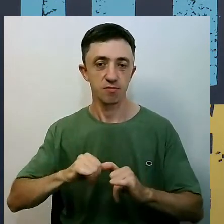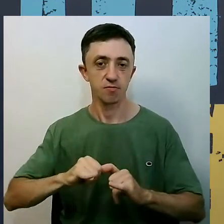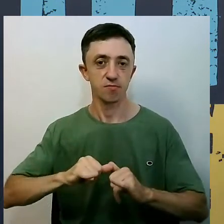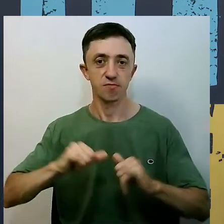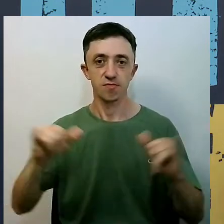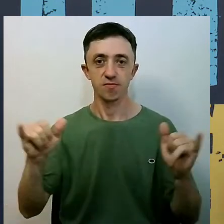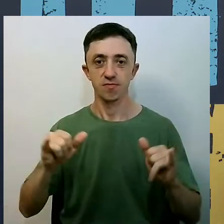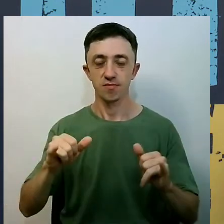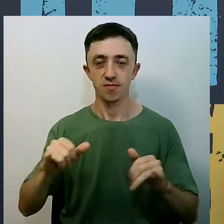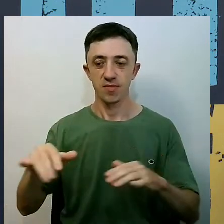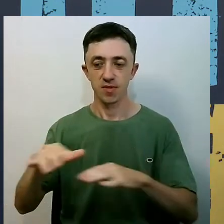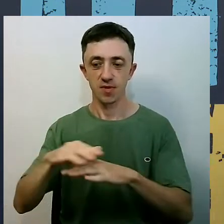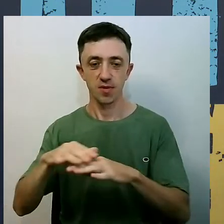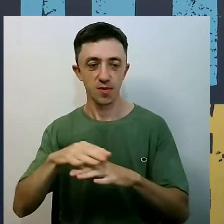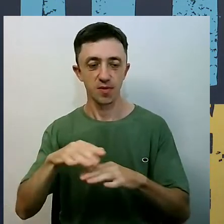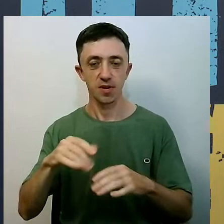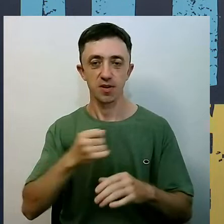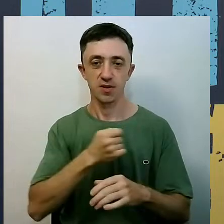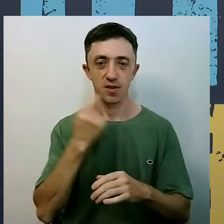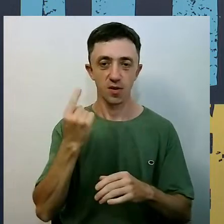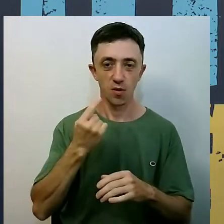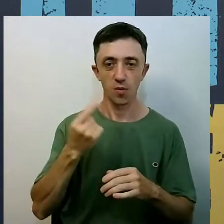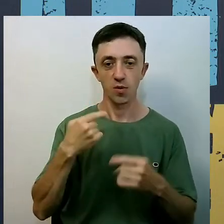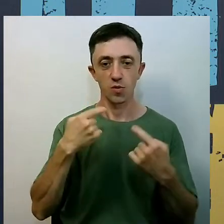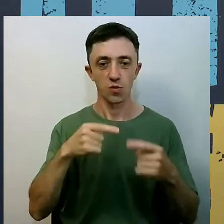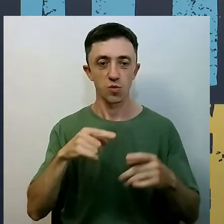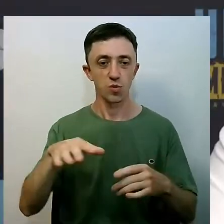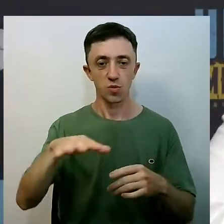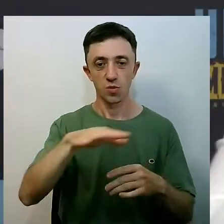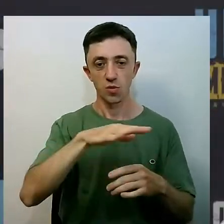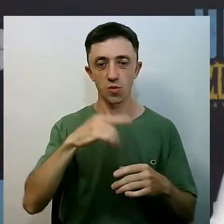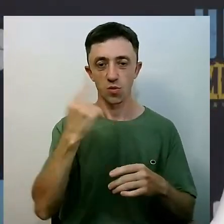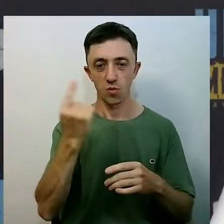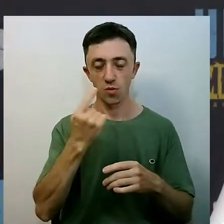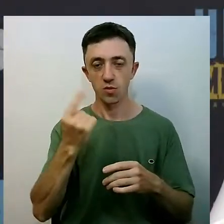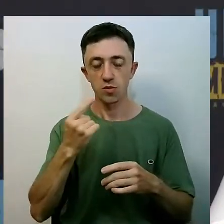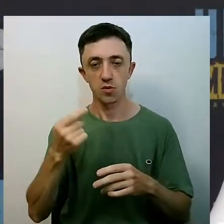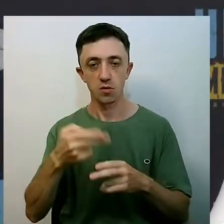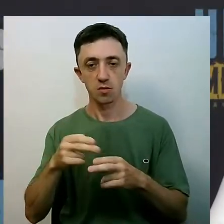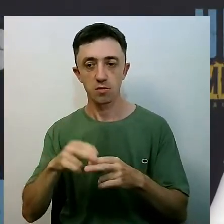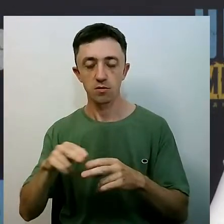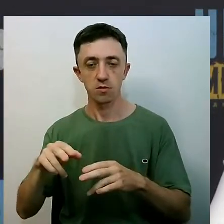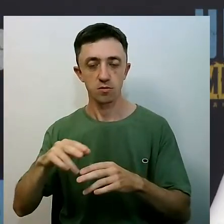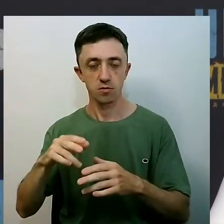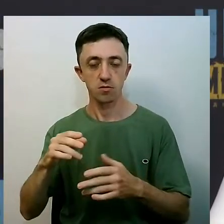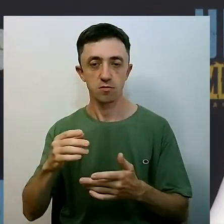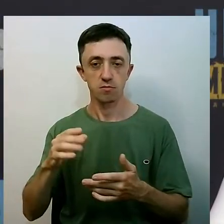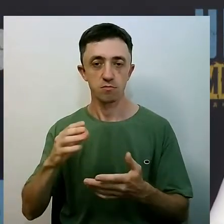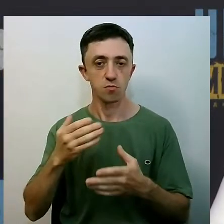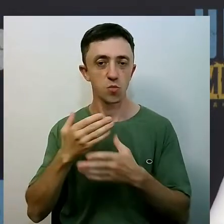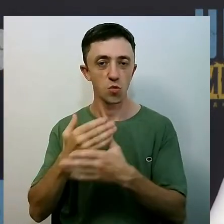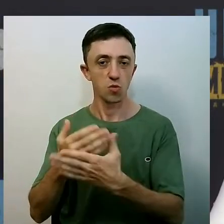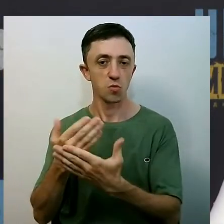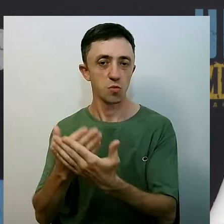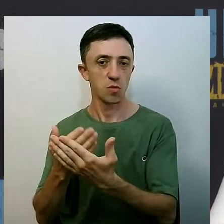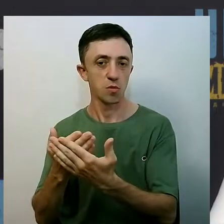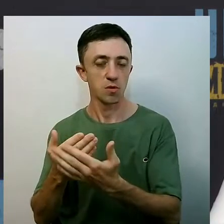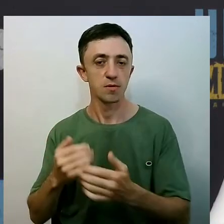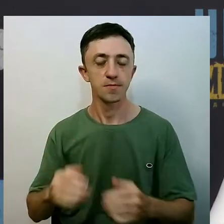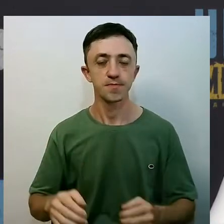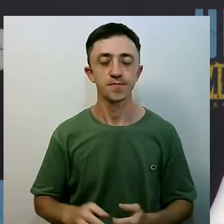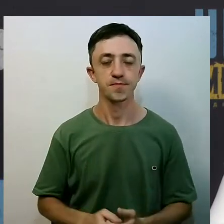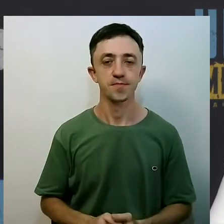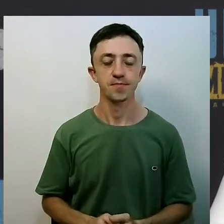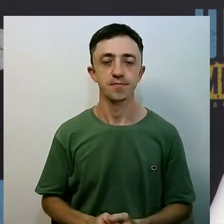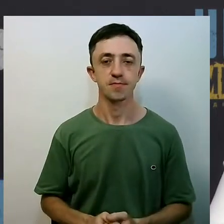approved, will it improve the investment attractiveness for territorial communities?